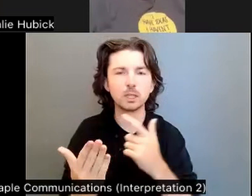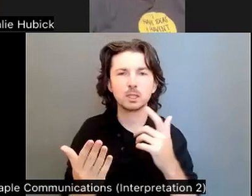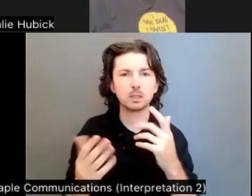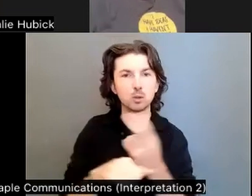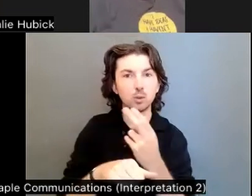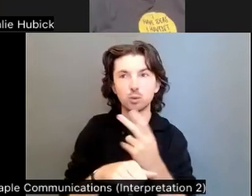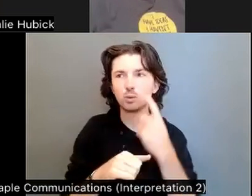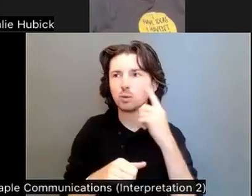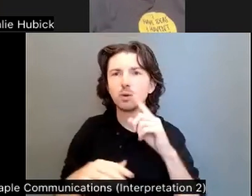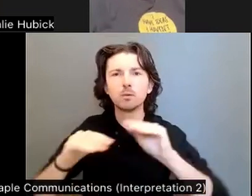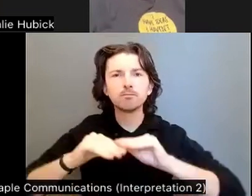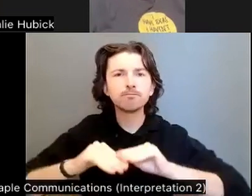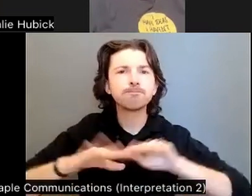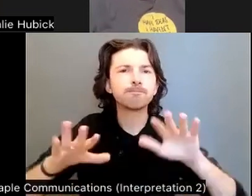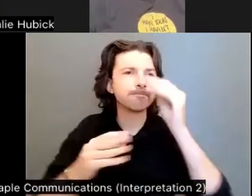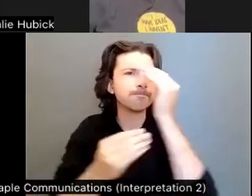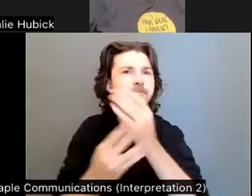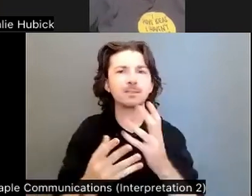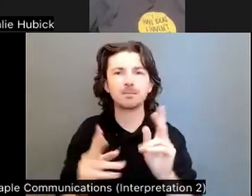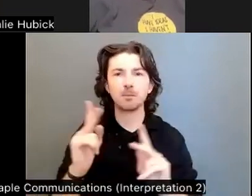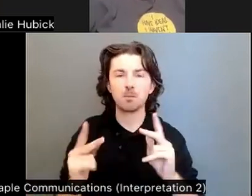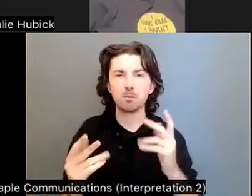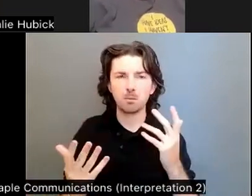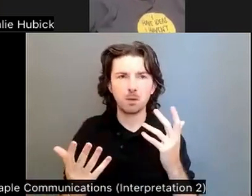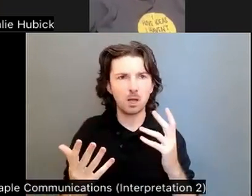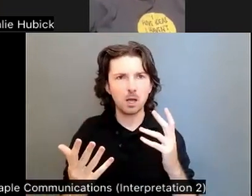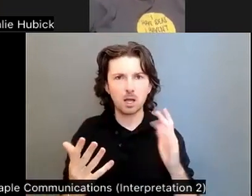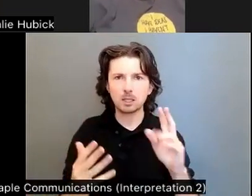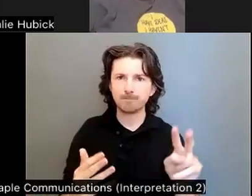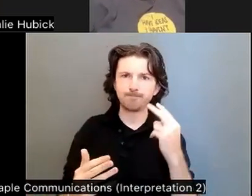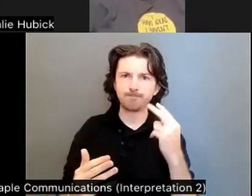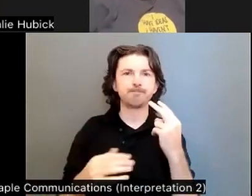you're welcome to step into this space now if you would like.